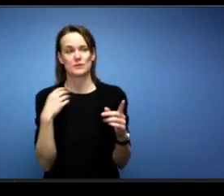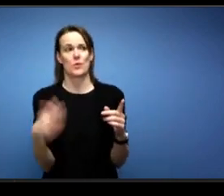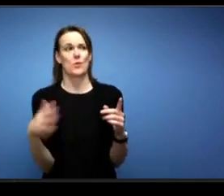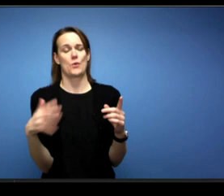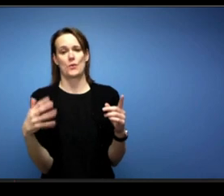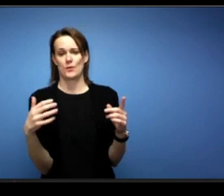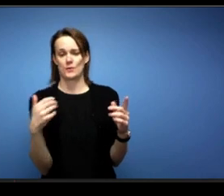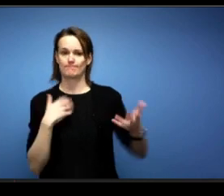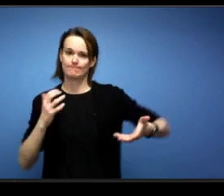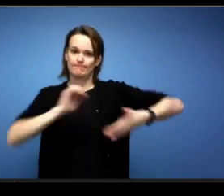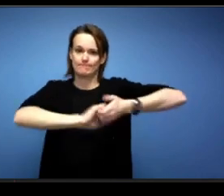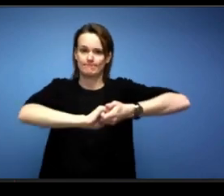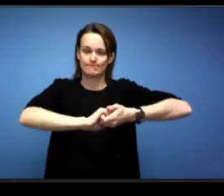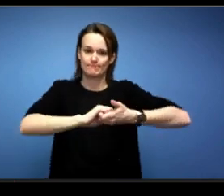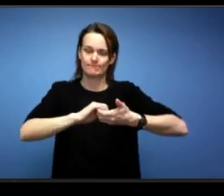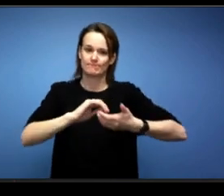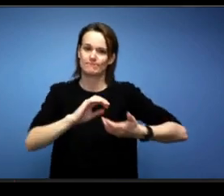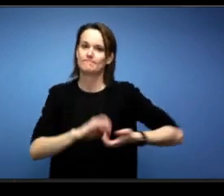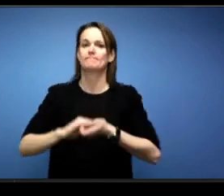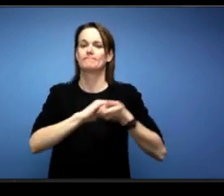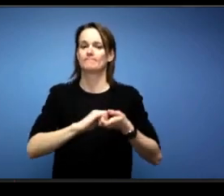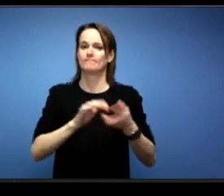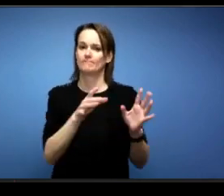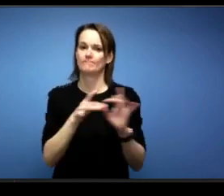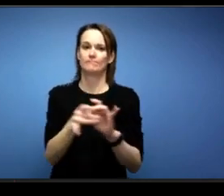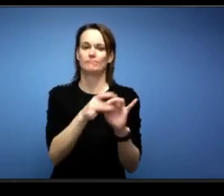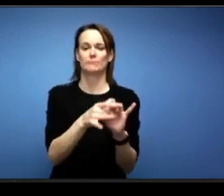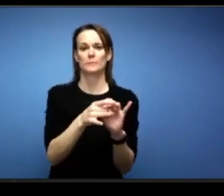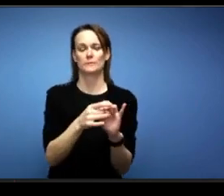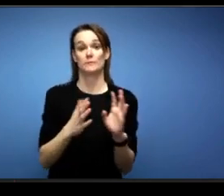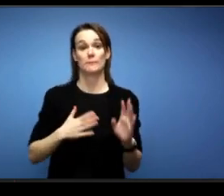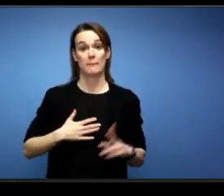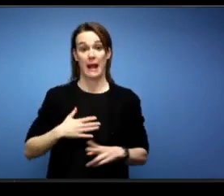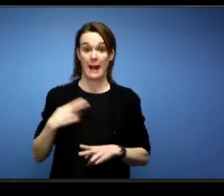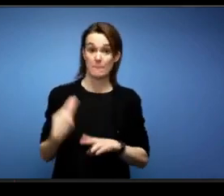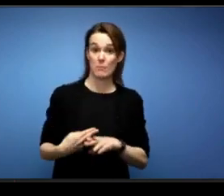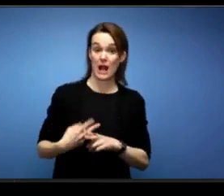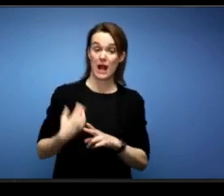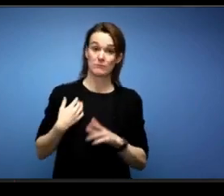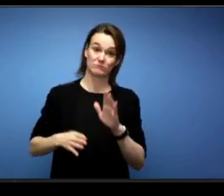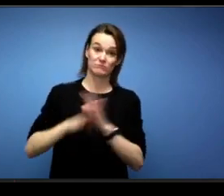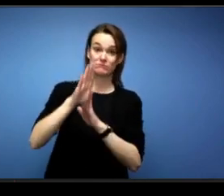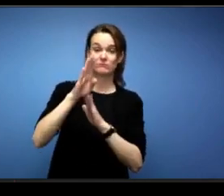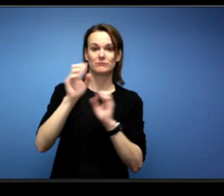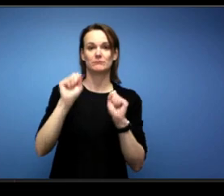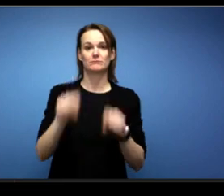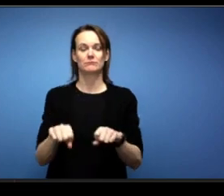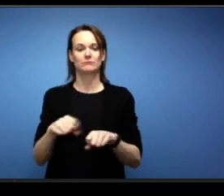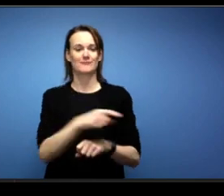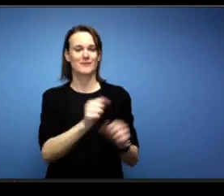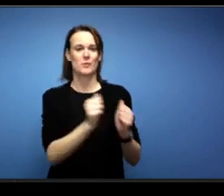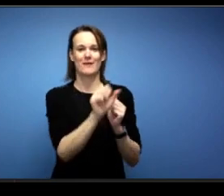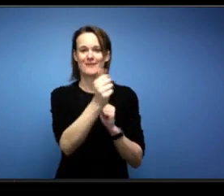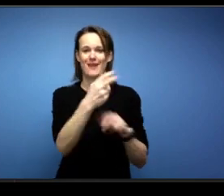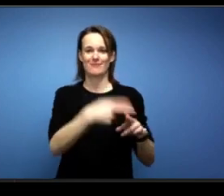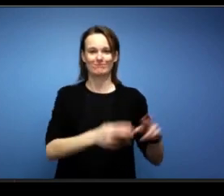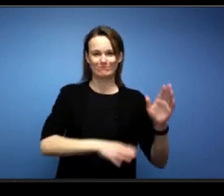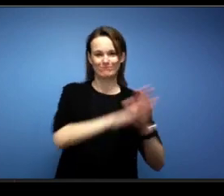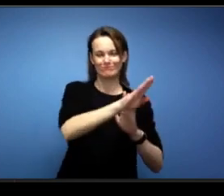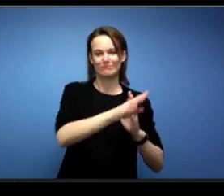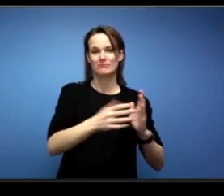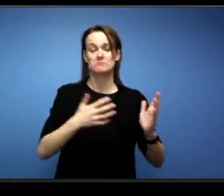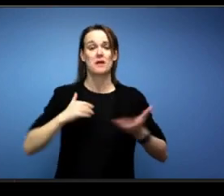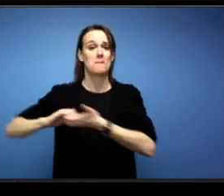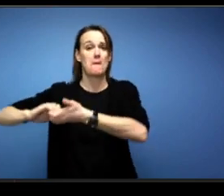has really given me the opportunity to collaborate, build my brand with other brands. I've worked